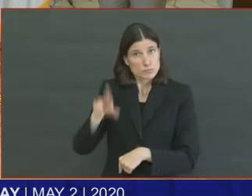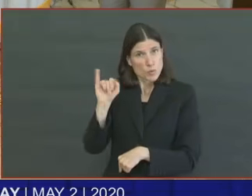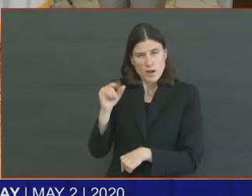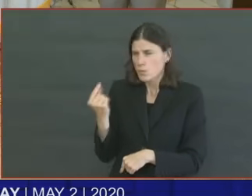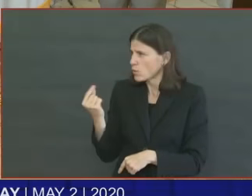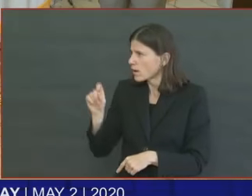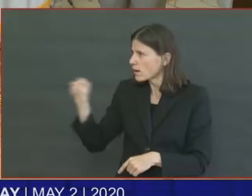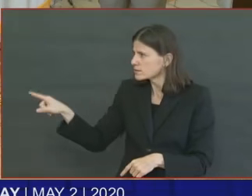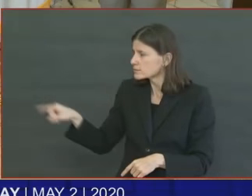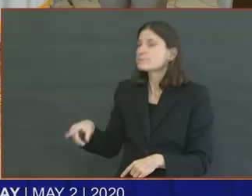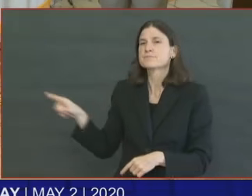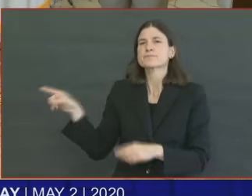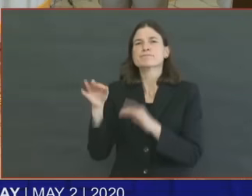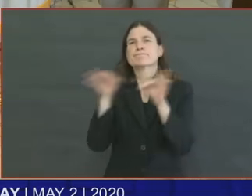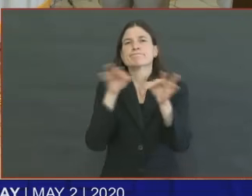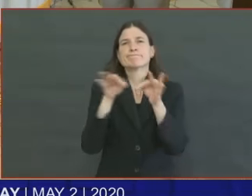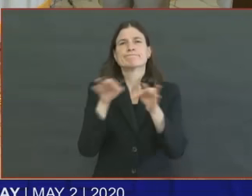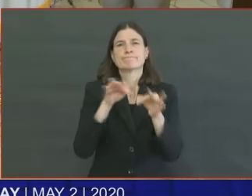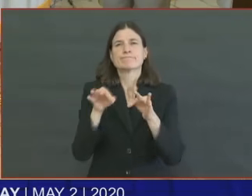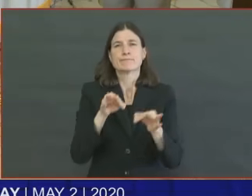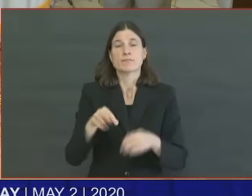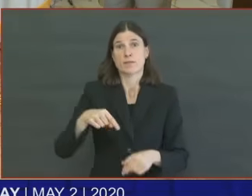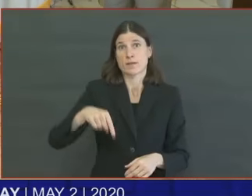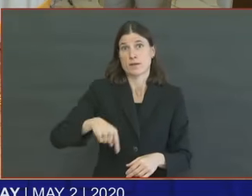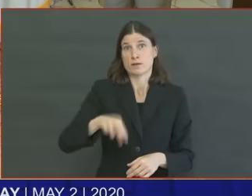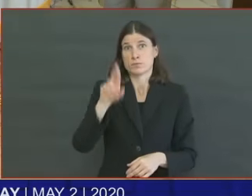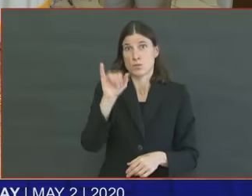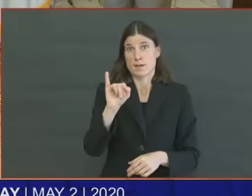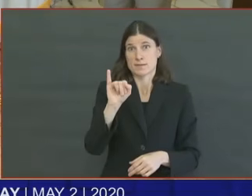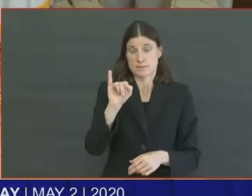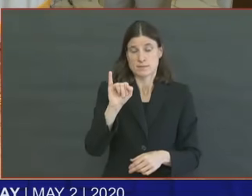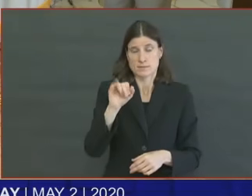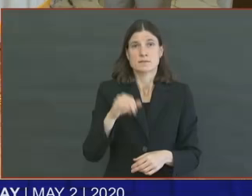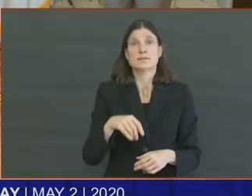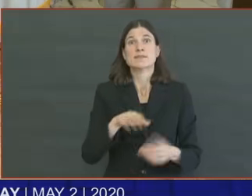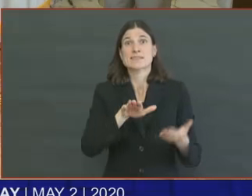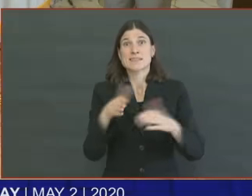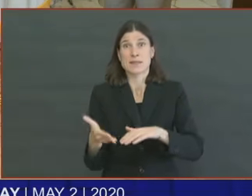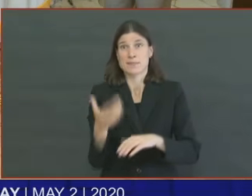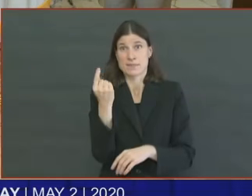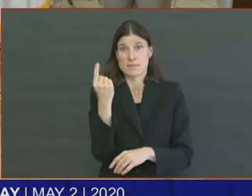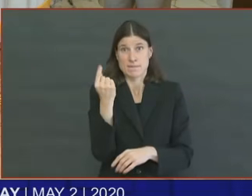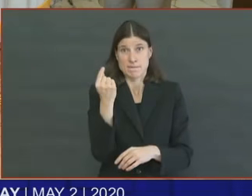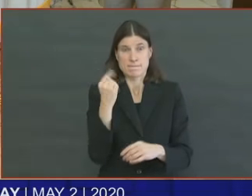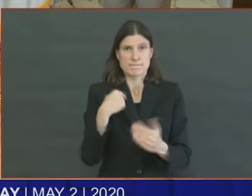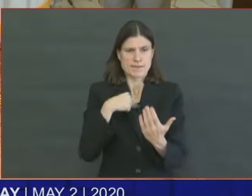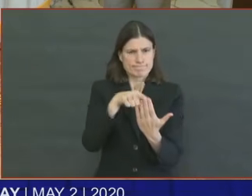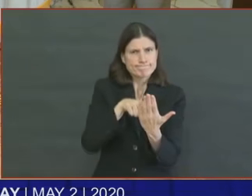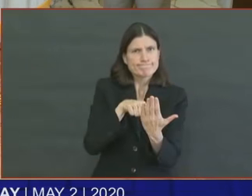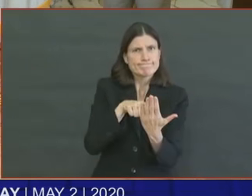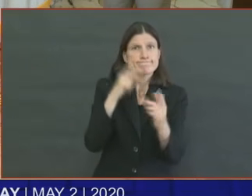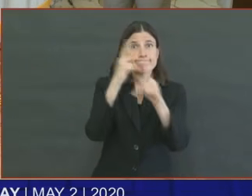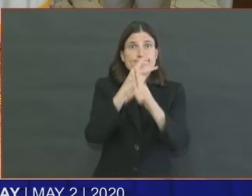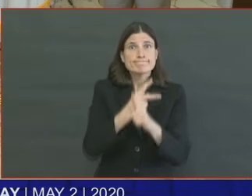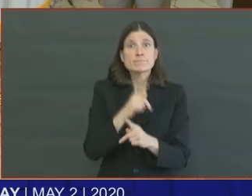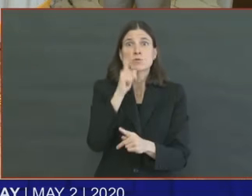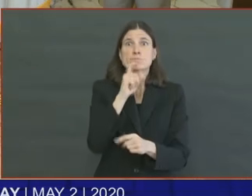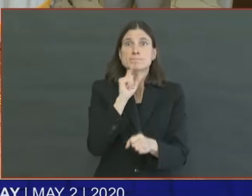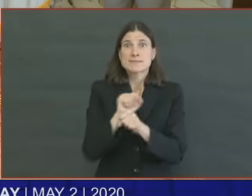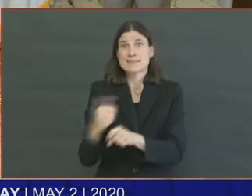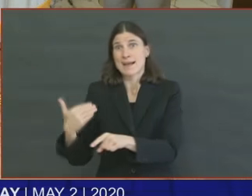provide some additional information as a follow-up once we touch base with our data team to be able to say